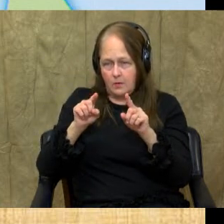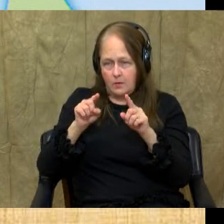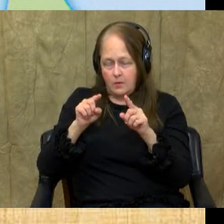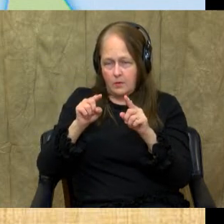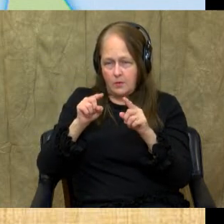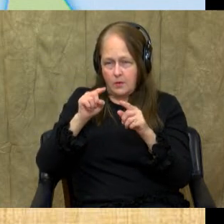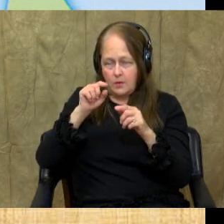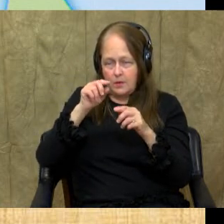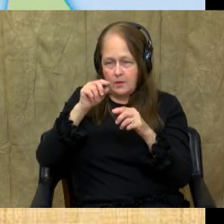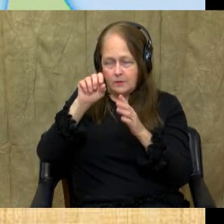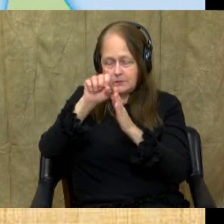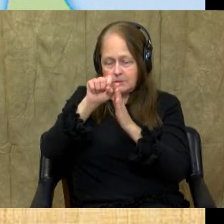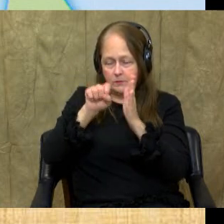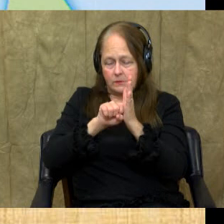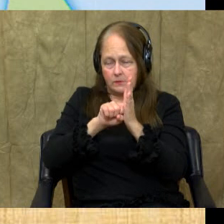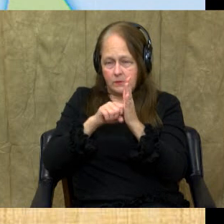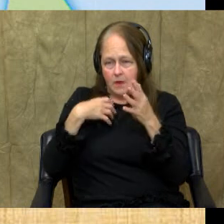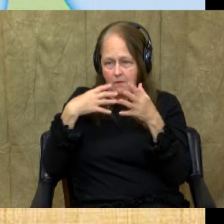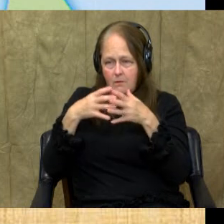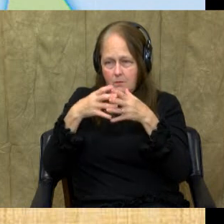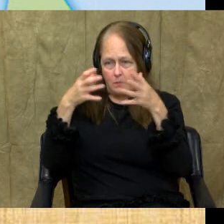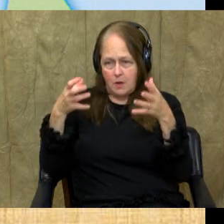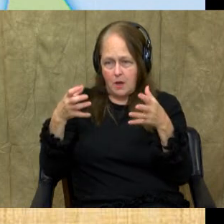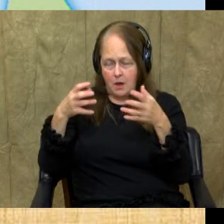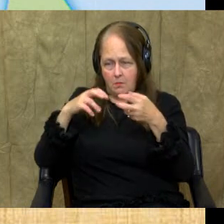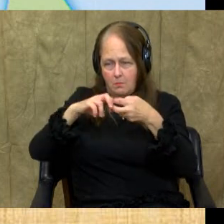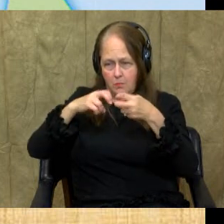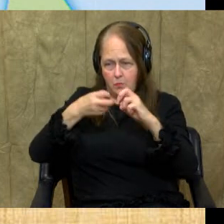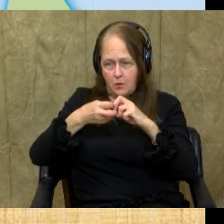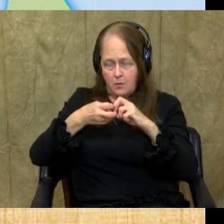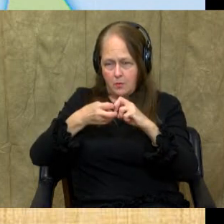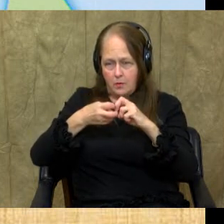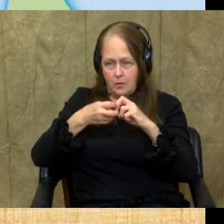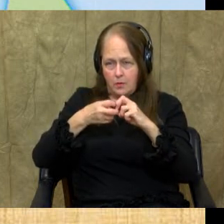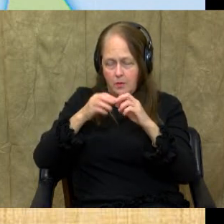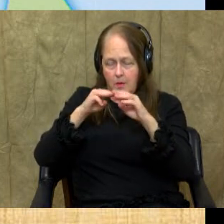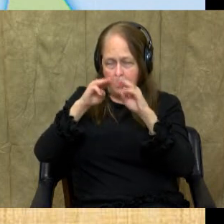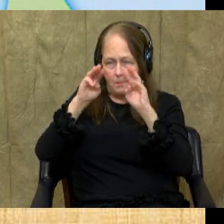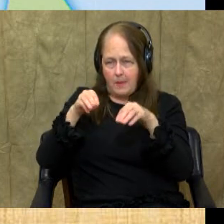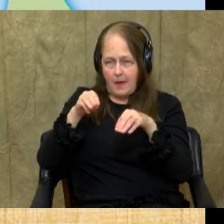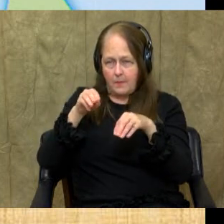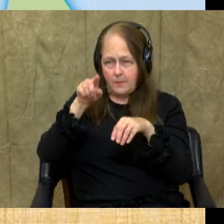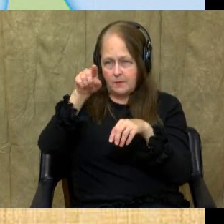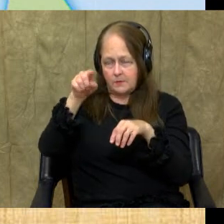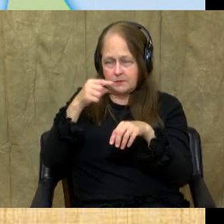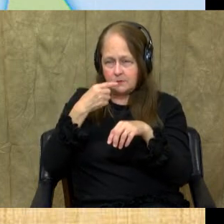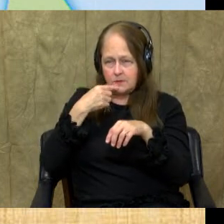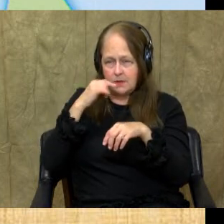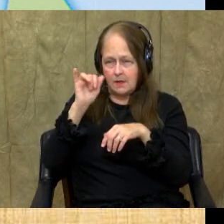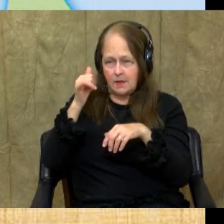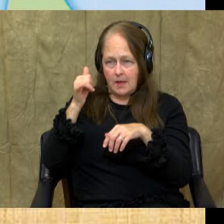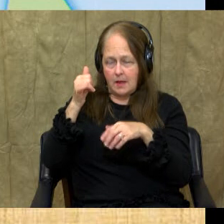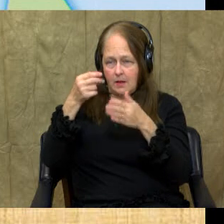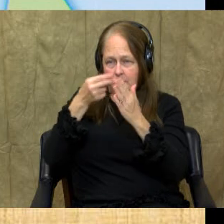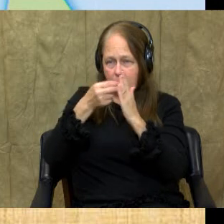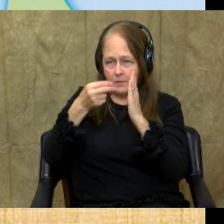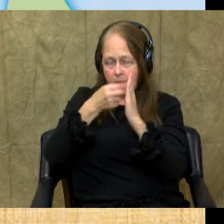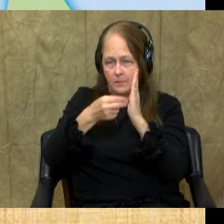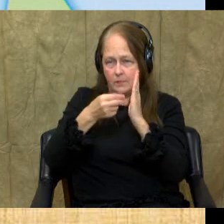Frontier program, and that included the space program, aid for the poor, and increased wages.